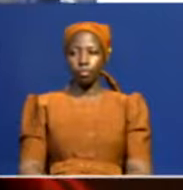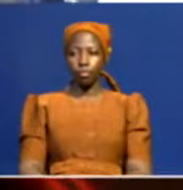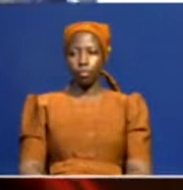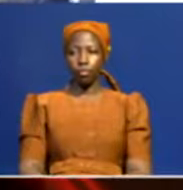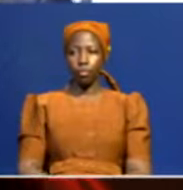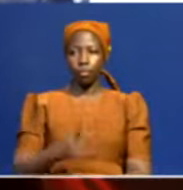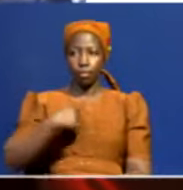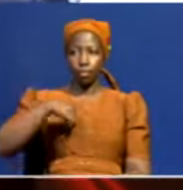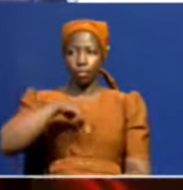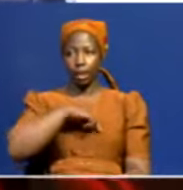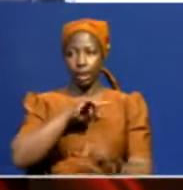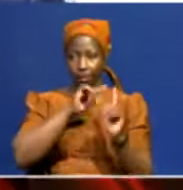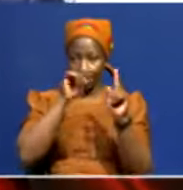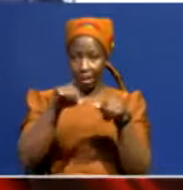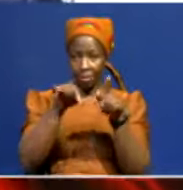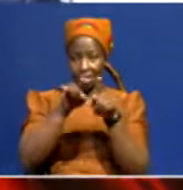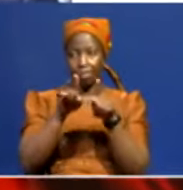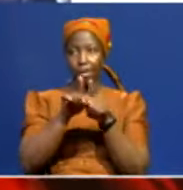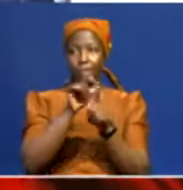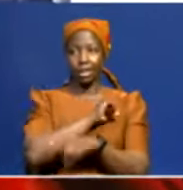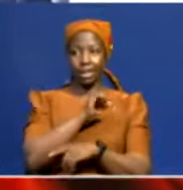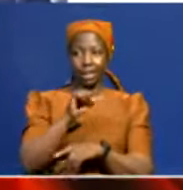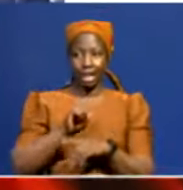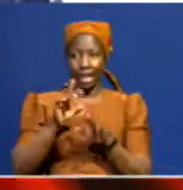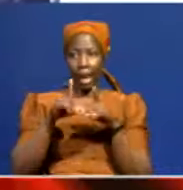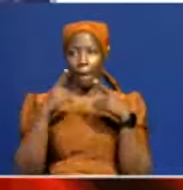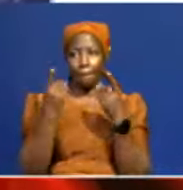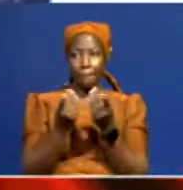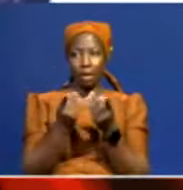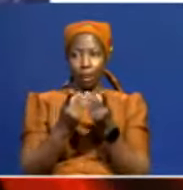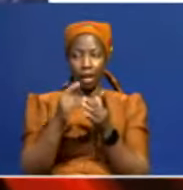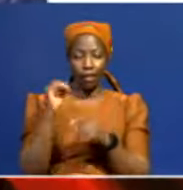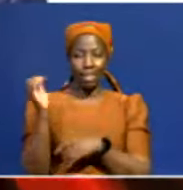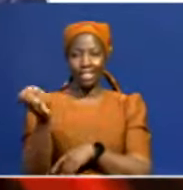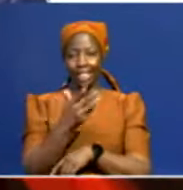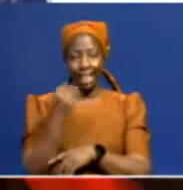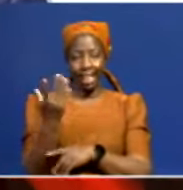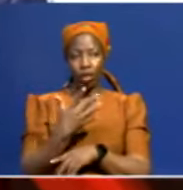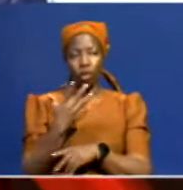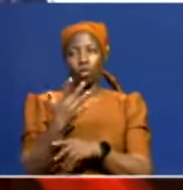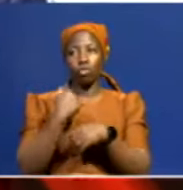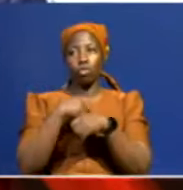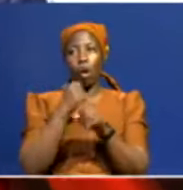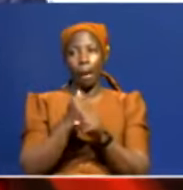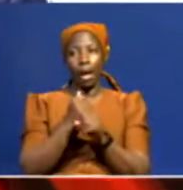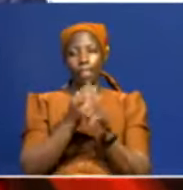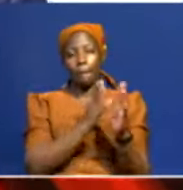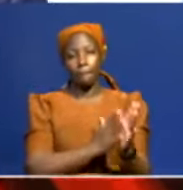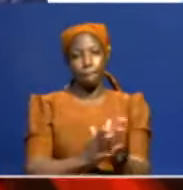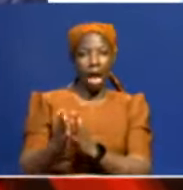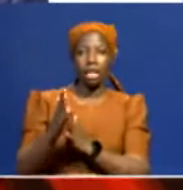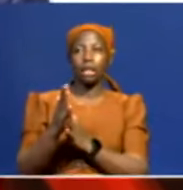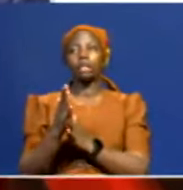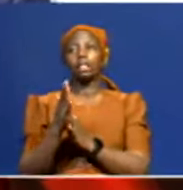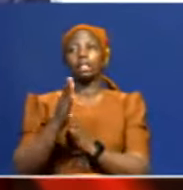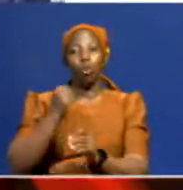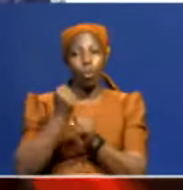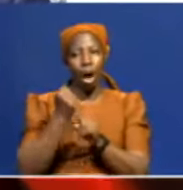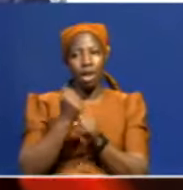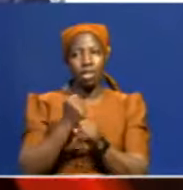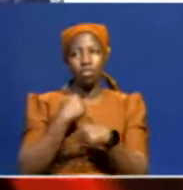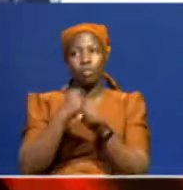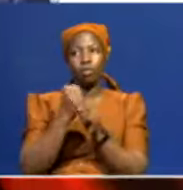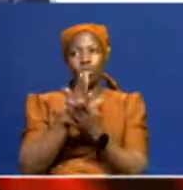We are here today at the State Department of Irrigation to validate our plan of ensuring this country is going to have zero imports